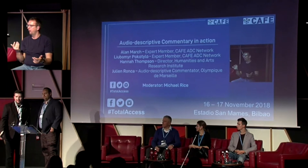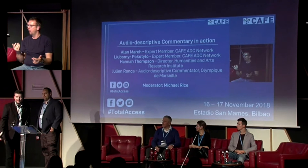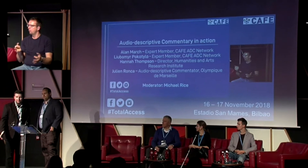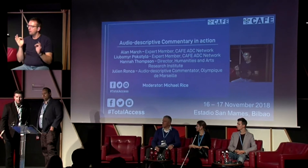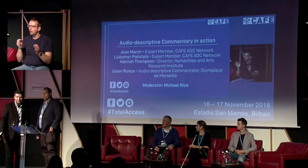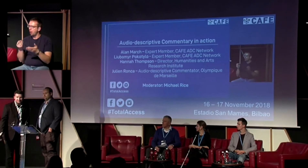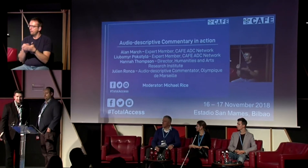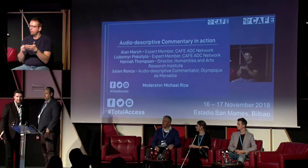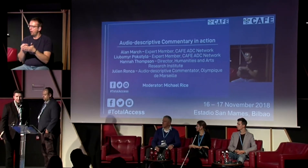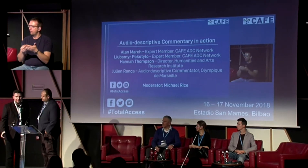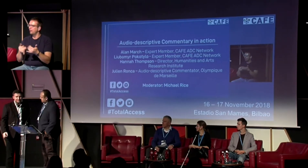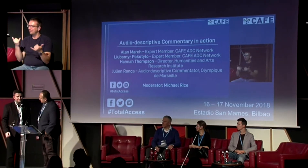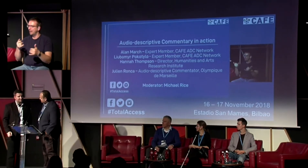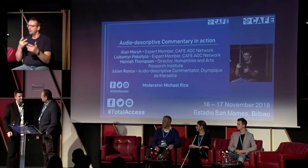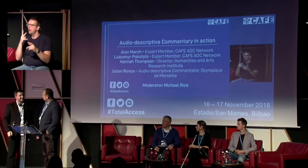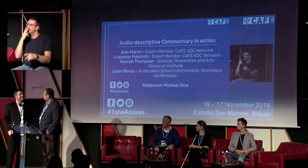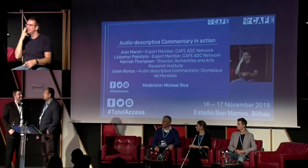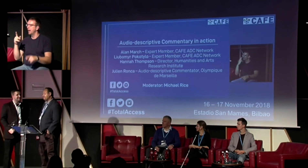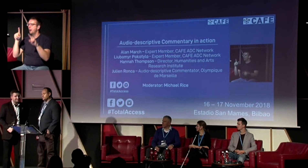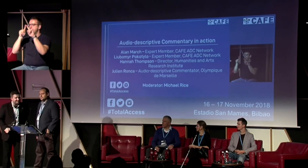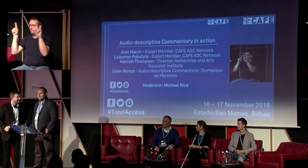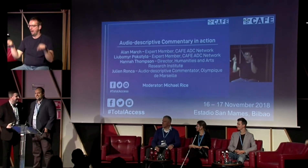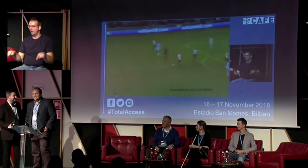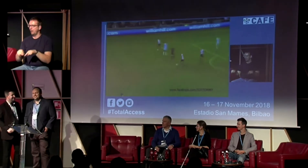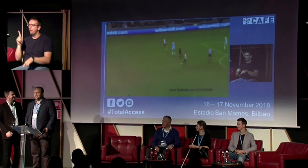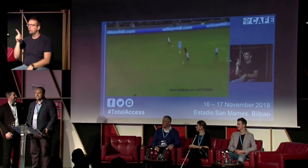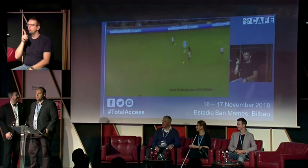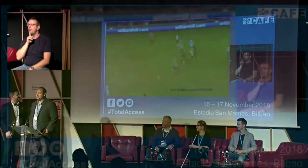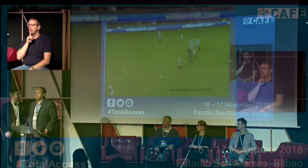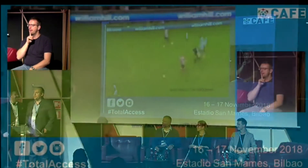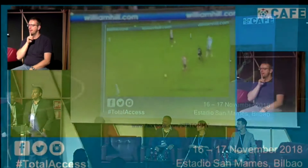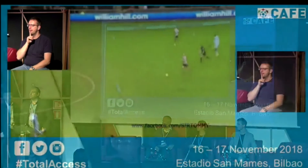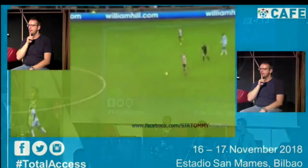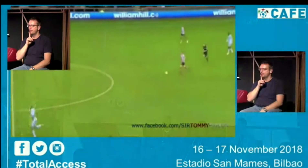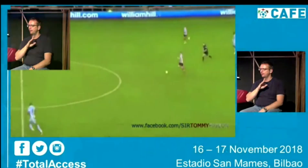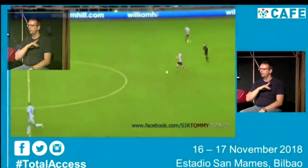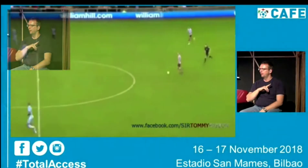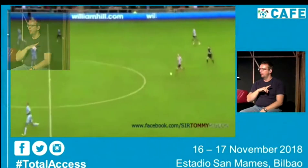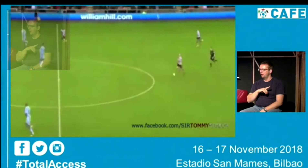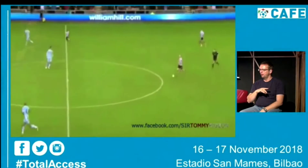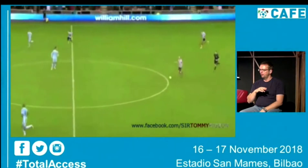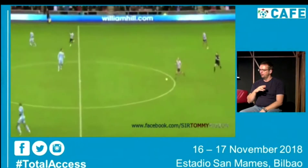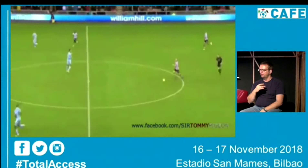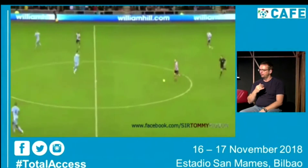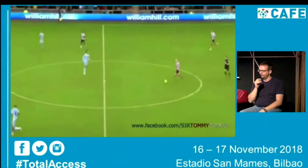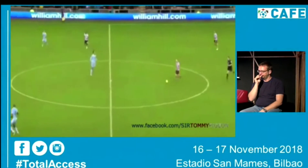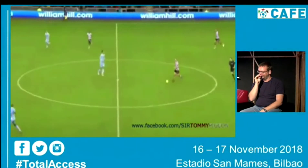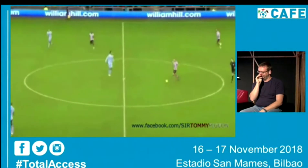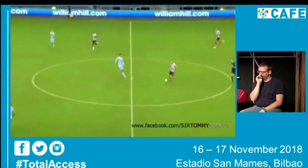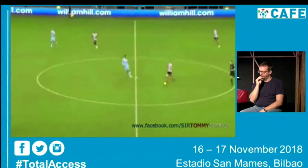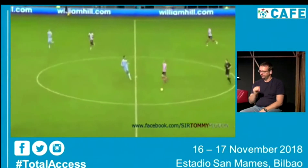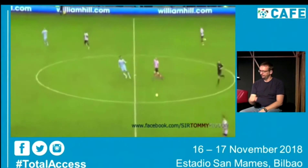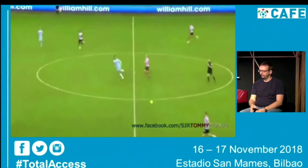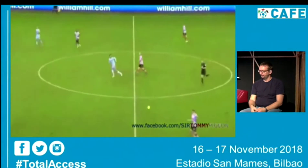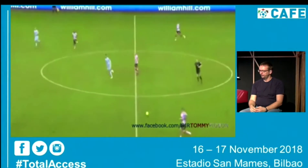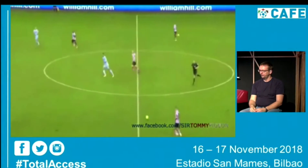to describe on the same goal. Am I? Hopefully. Didn't tell me this till a minute ago. Sunderland come away with it. Edge of the centre circle